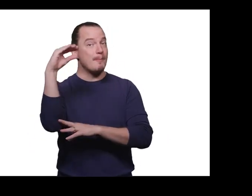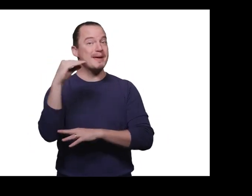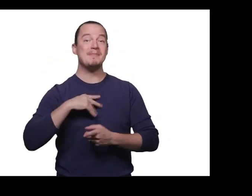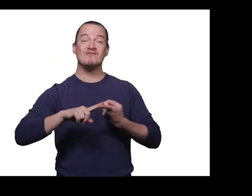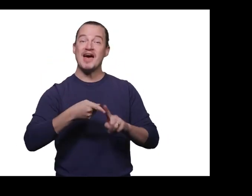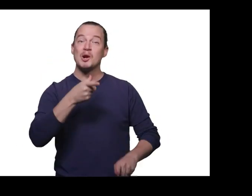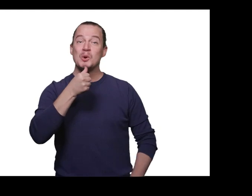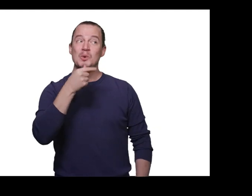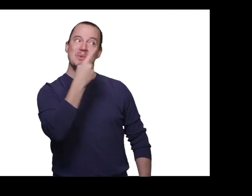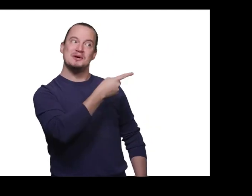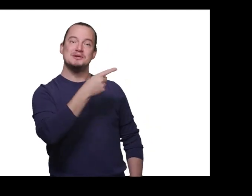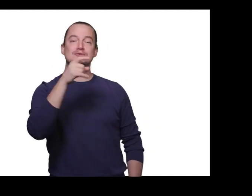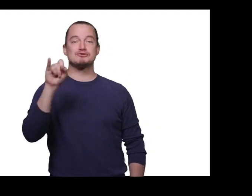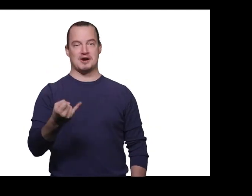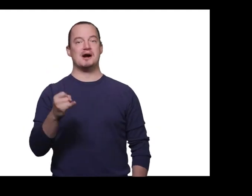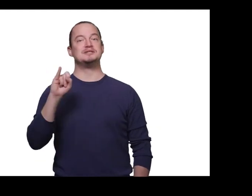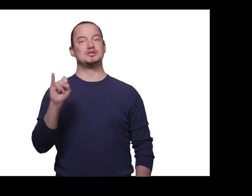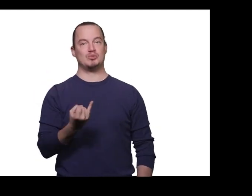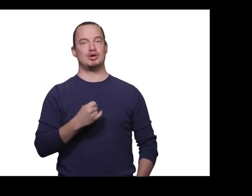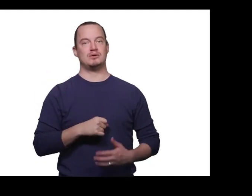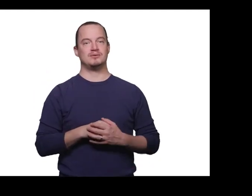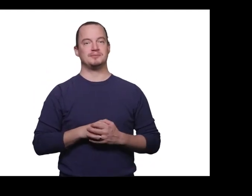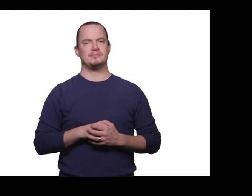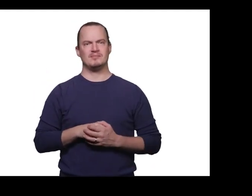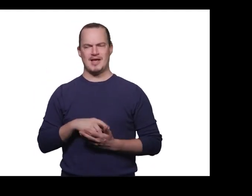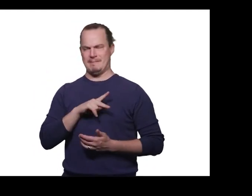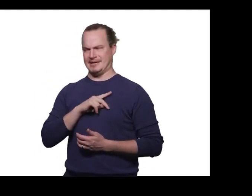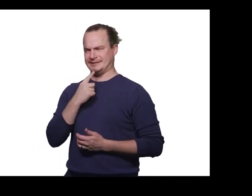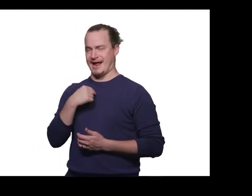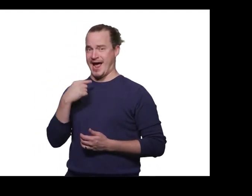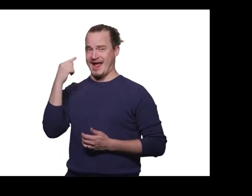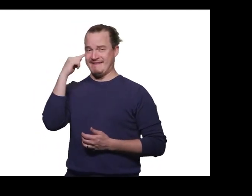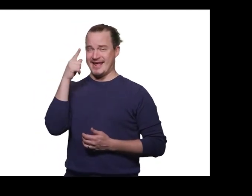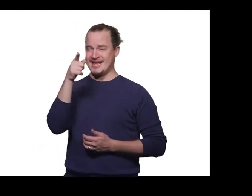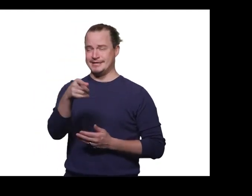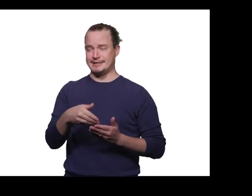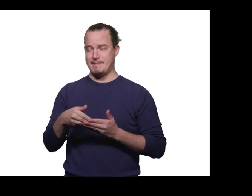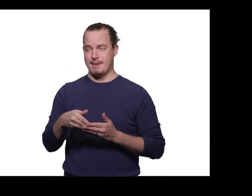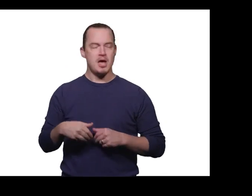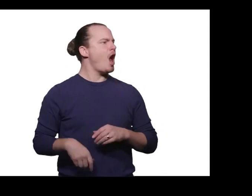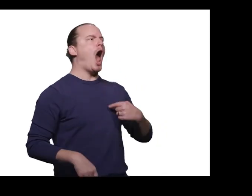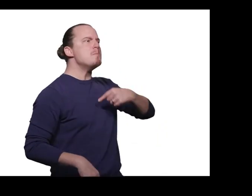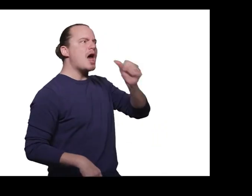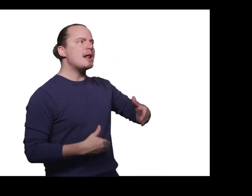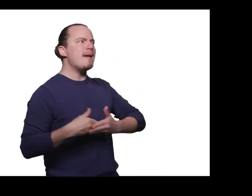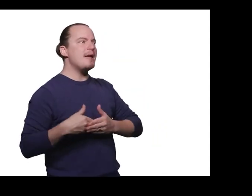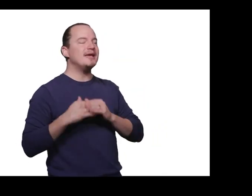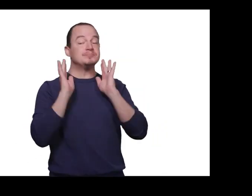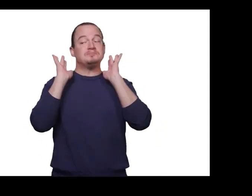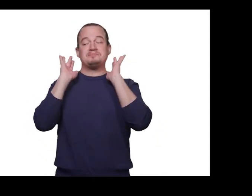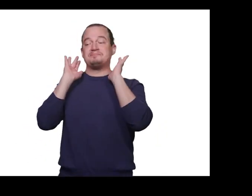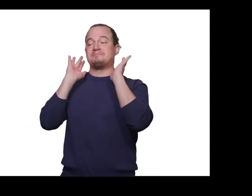of Jasper's. I think Bernie might be a little bear cub. I'm not a baby. I know you're